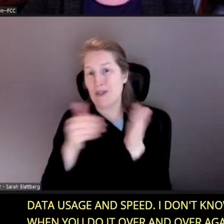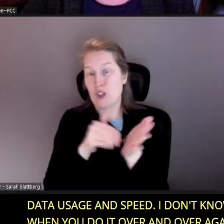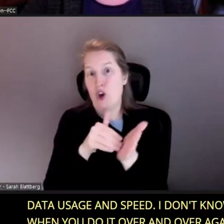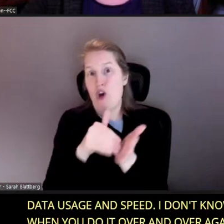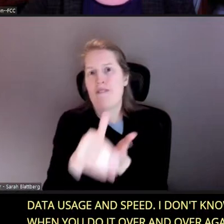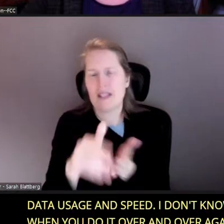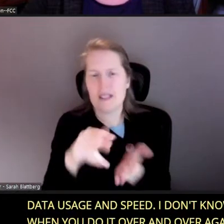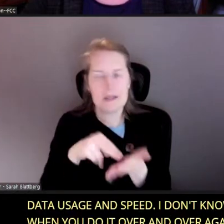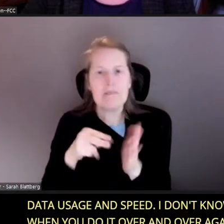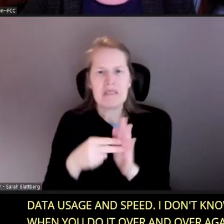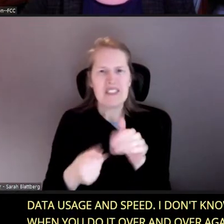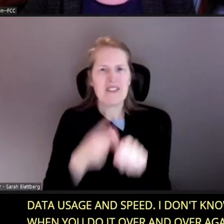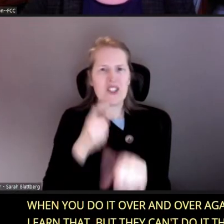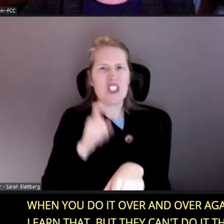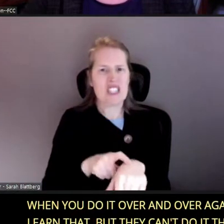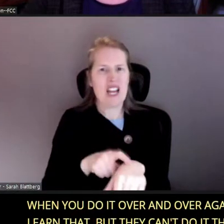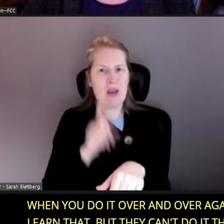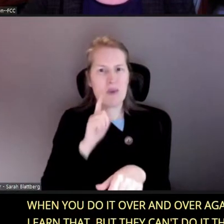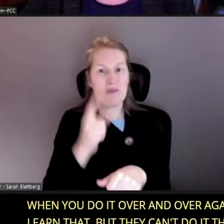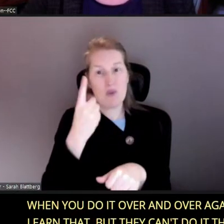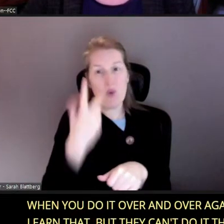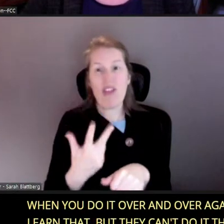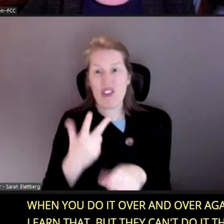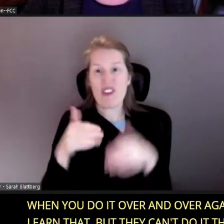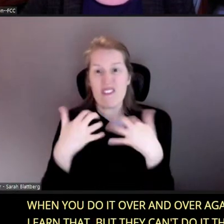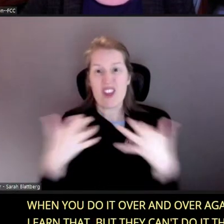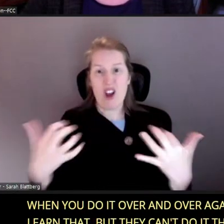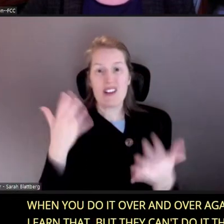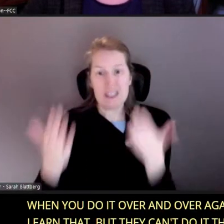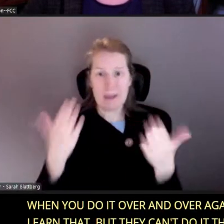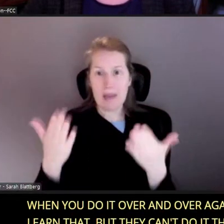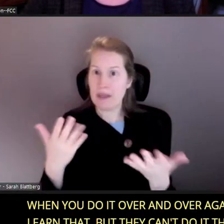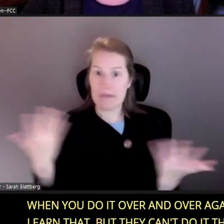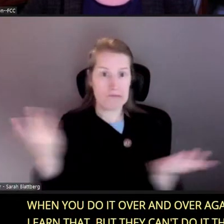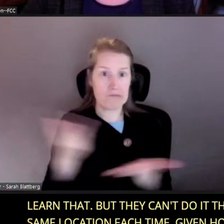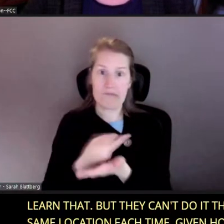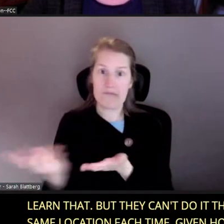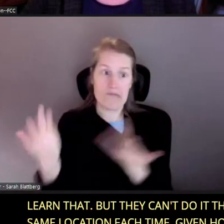not convinced that you might not lose a third of US adults right